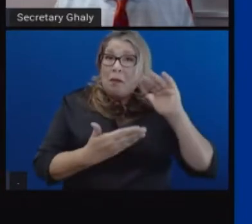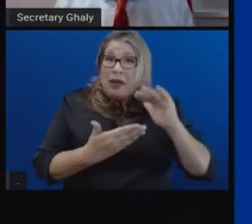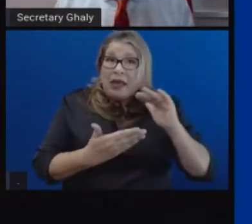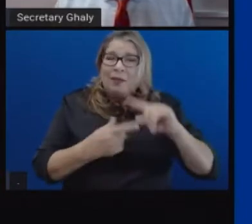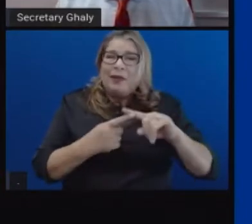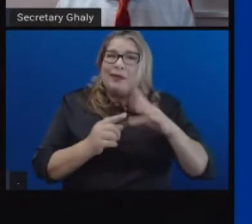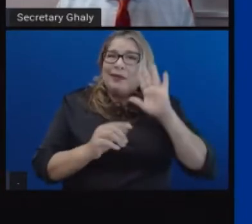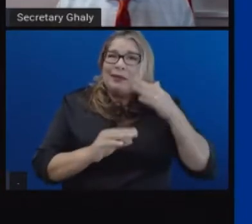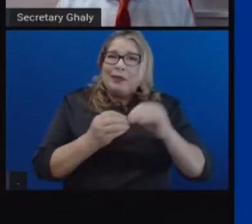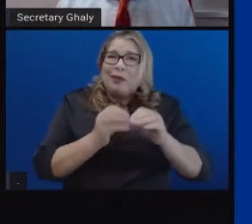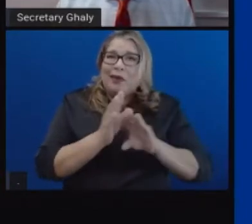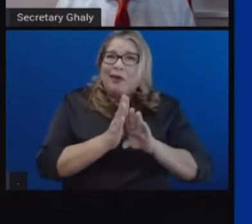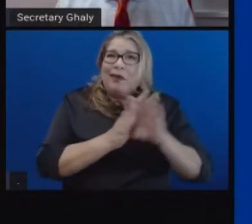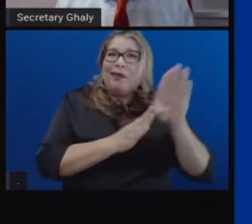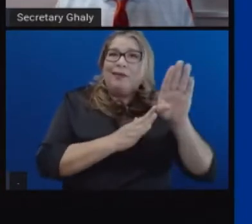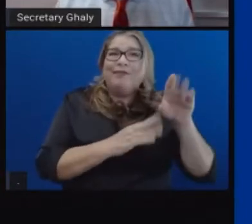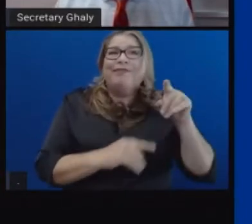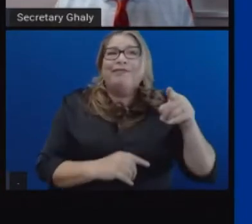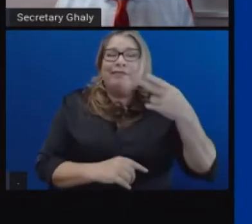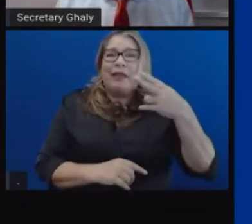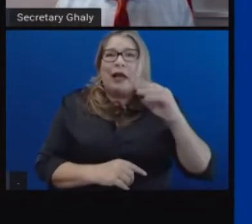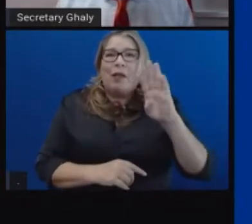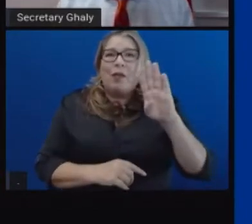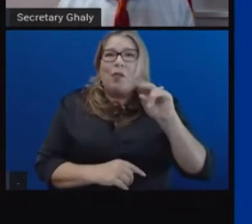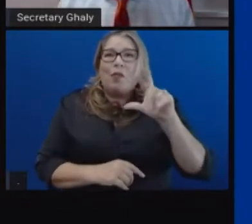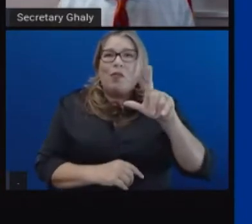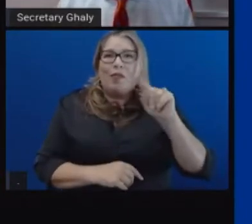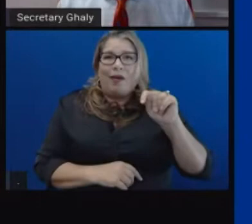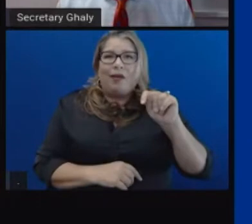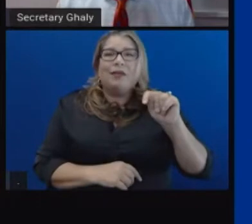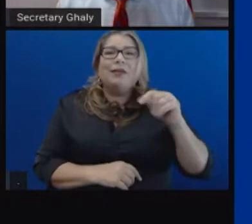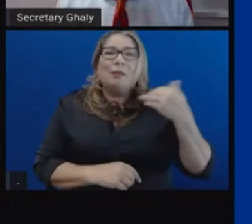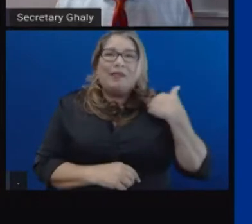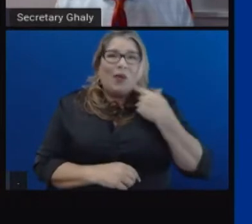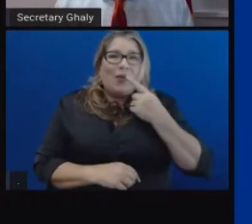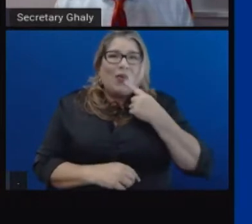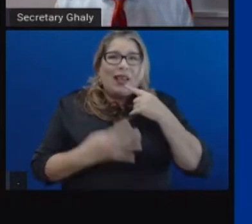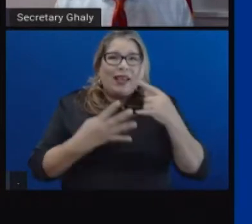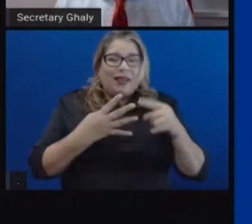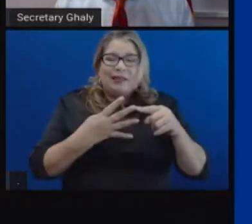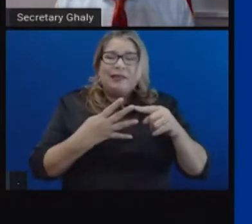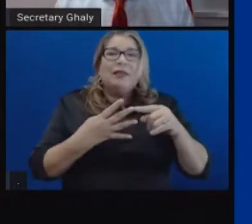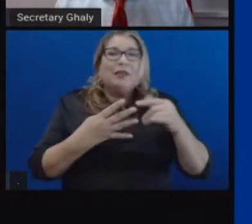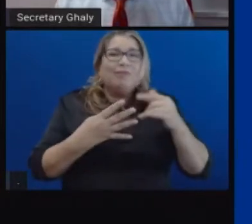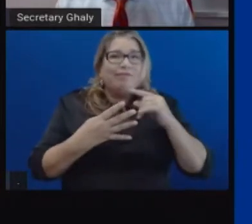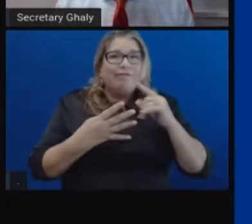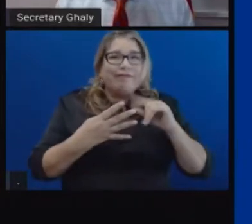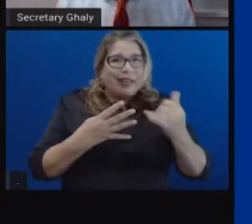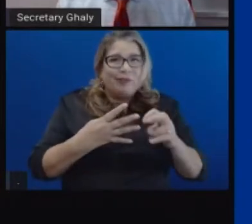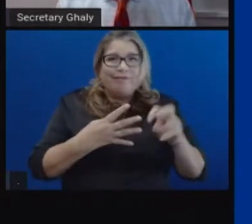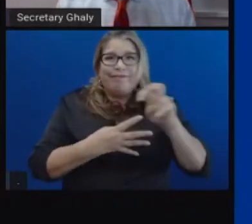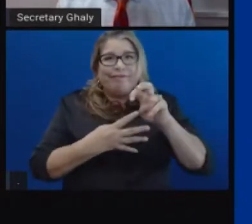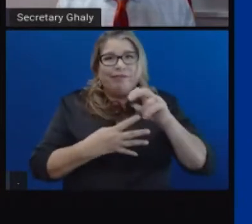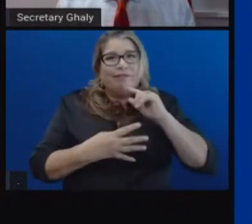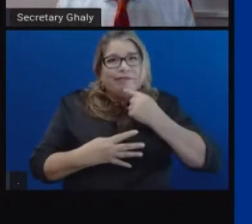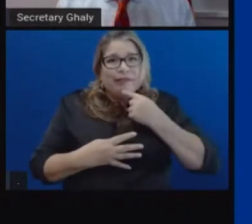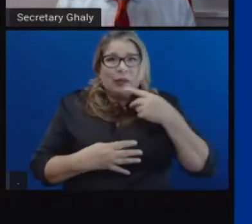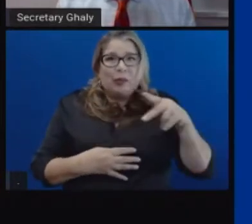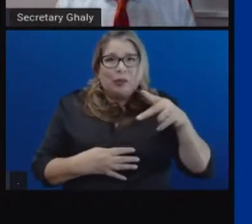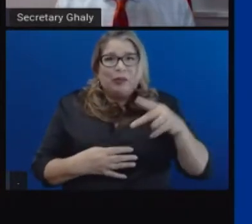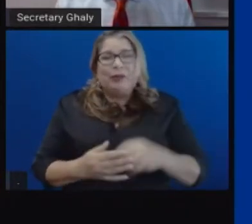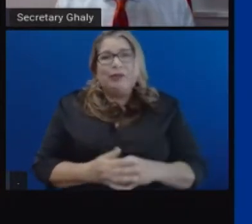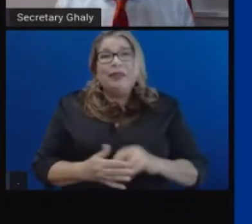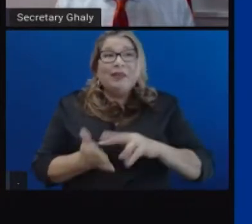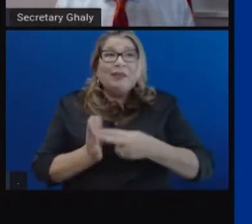that Humboldt County moves from red to purple as well. So the final count is 54 counties remaining in